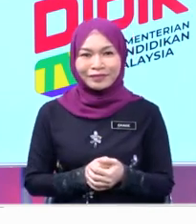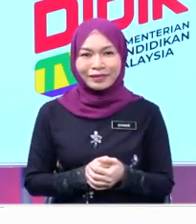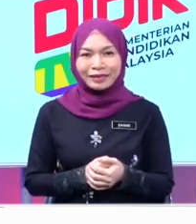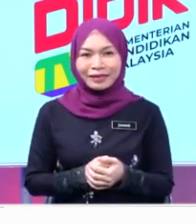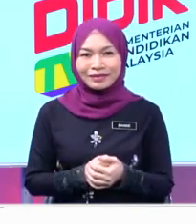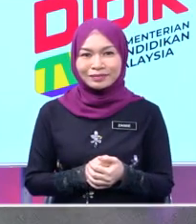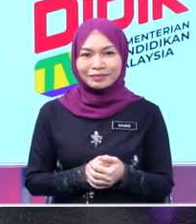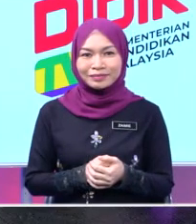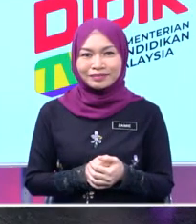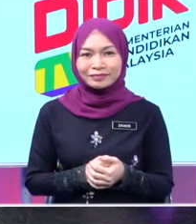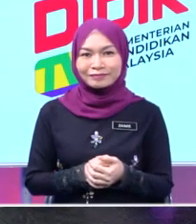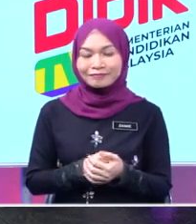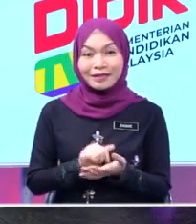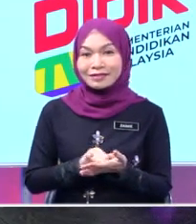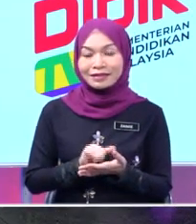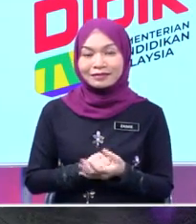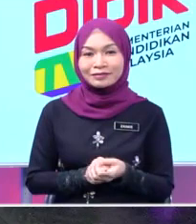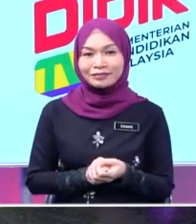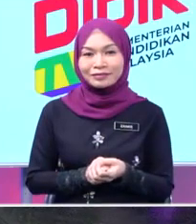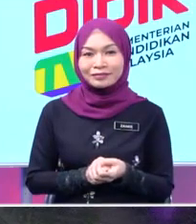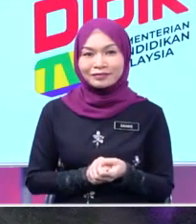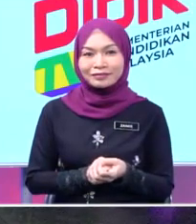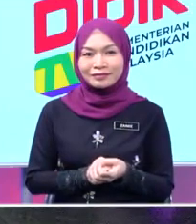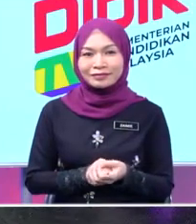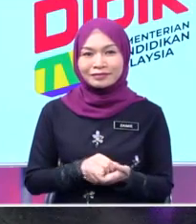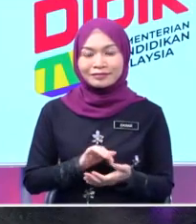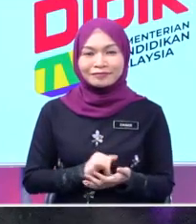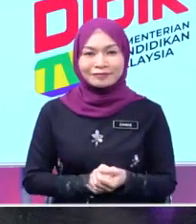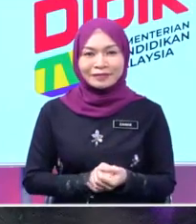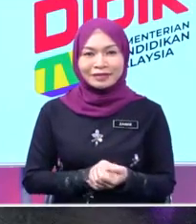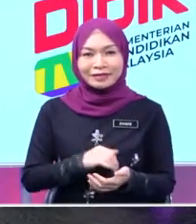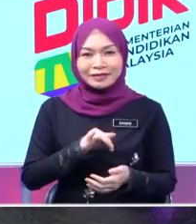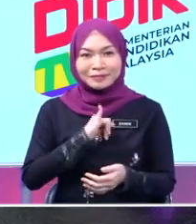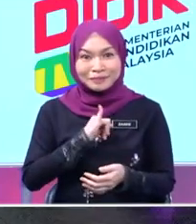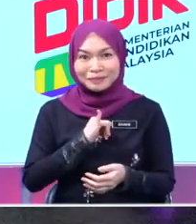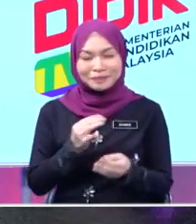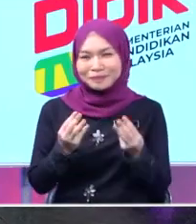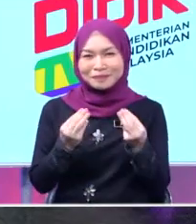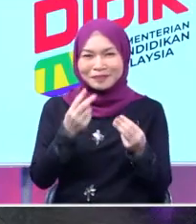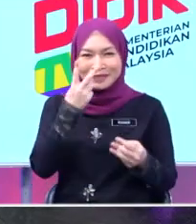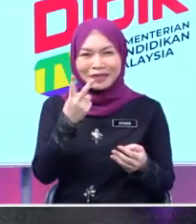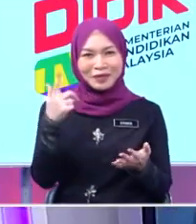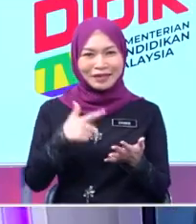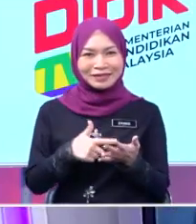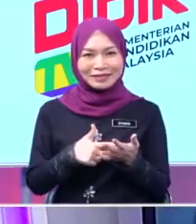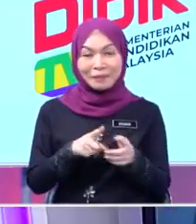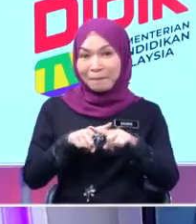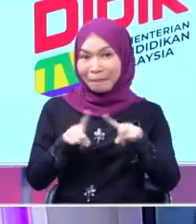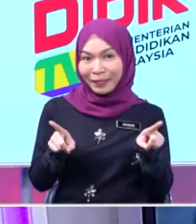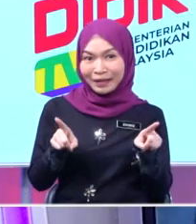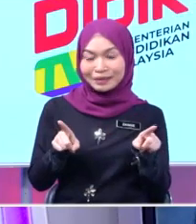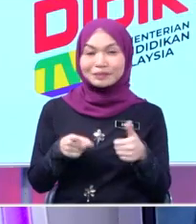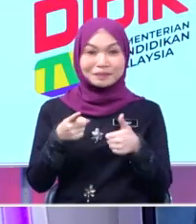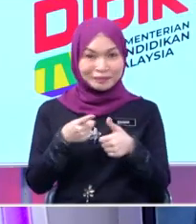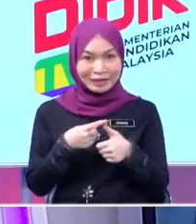particular pre-lesson activity. All right, All right. I'm so excited to get deeper in today's topic about saving the environment. But first, we will take a very